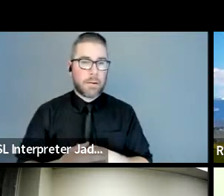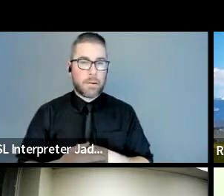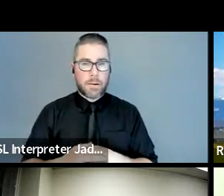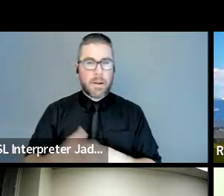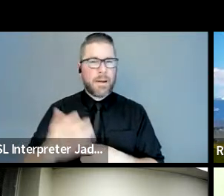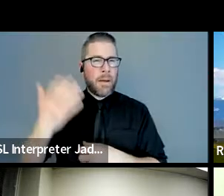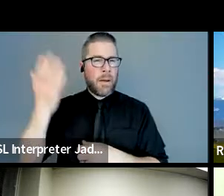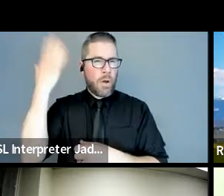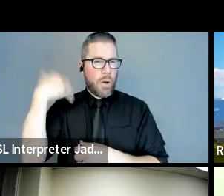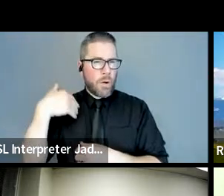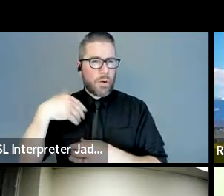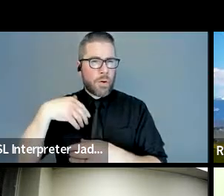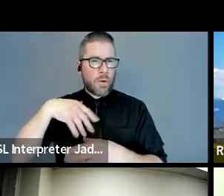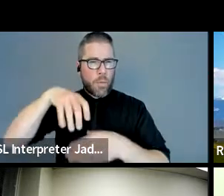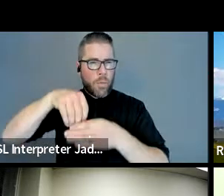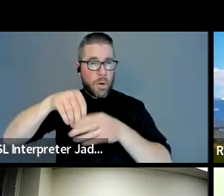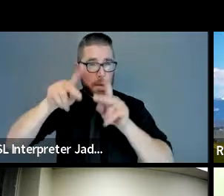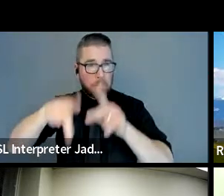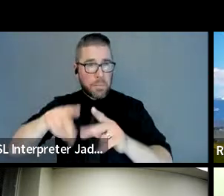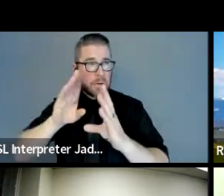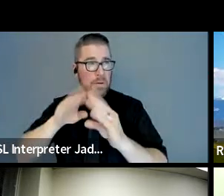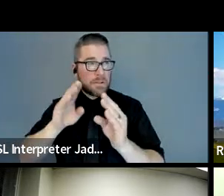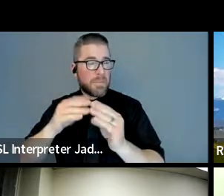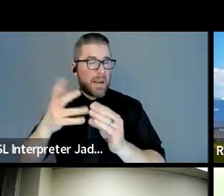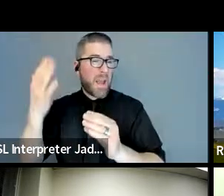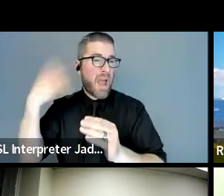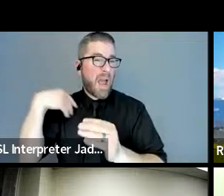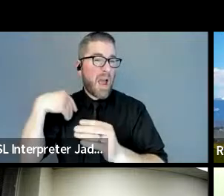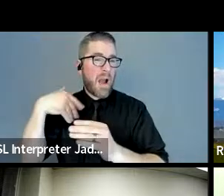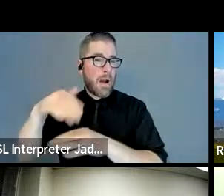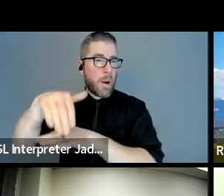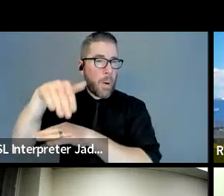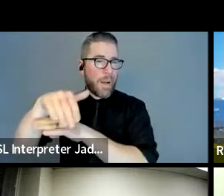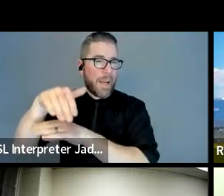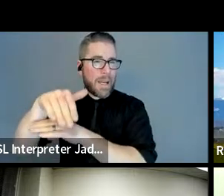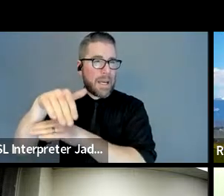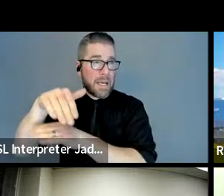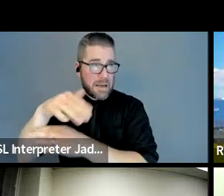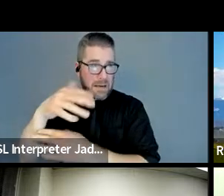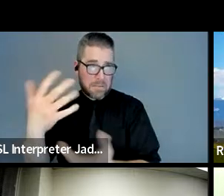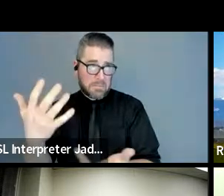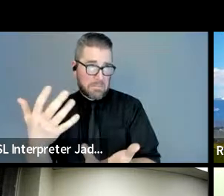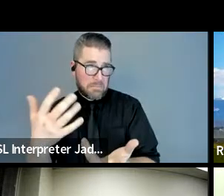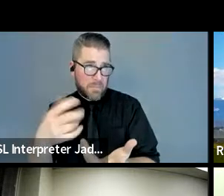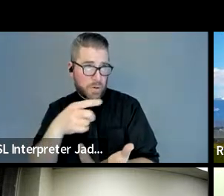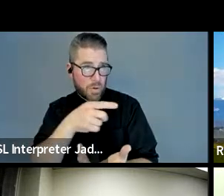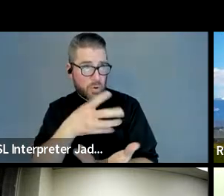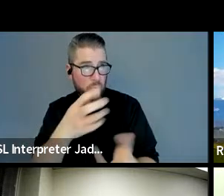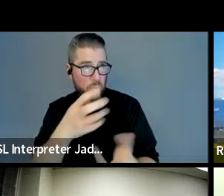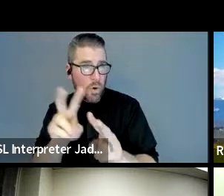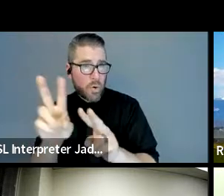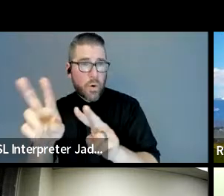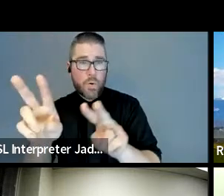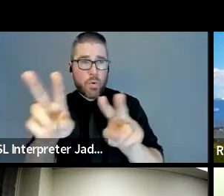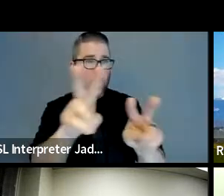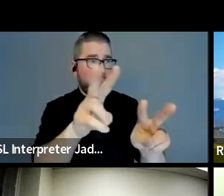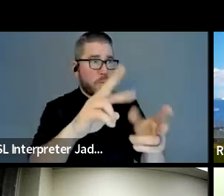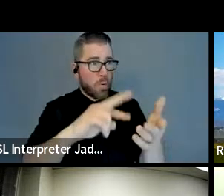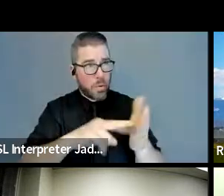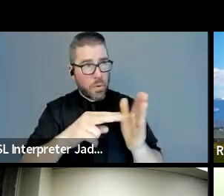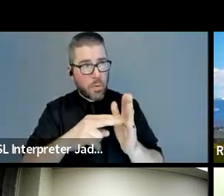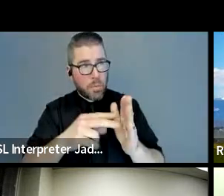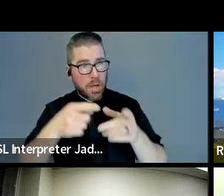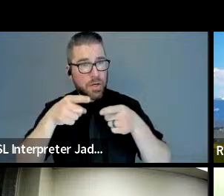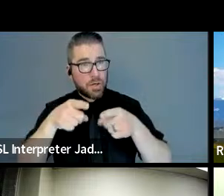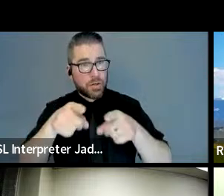was in the evening. And if this was going to be a tour, would it be in the daytime?